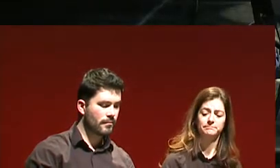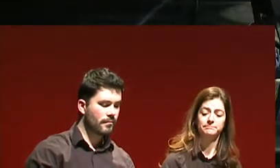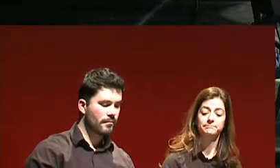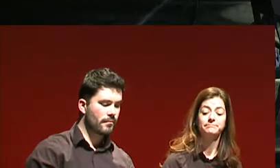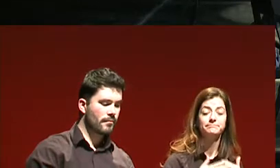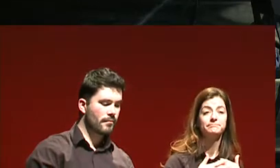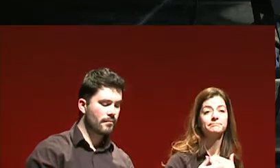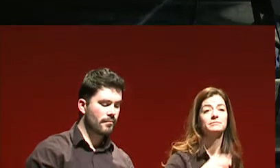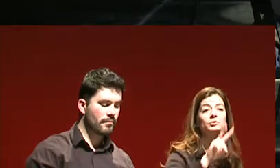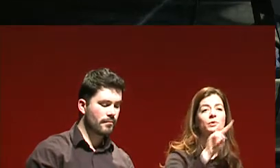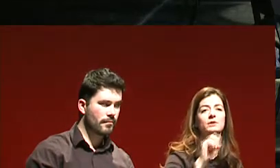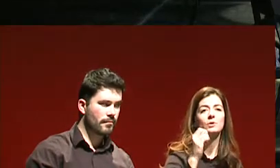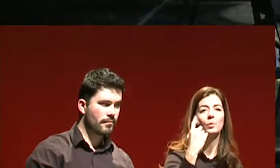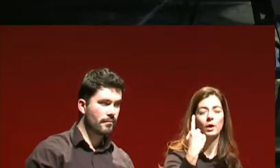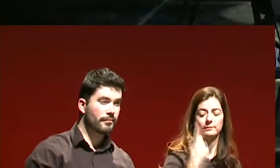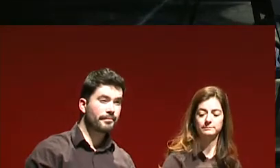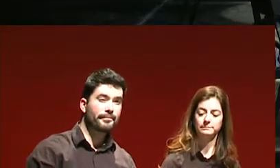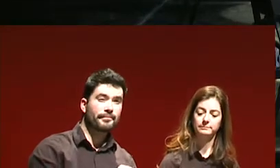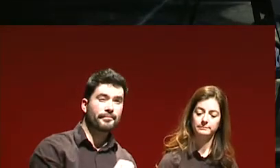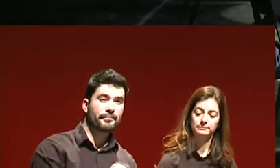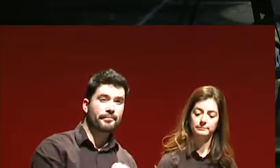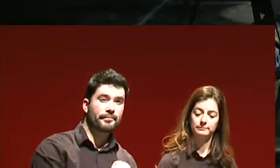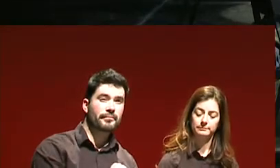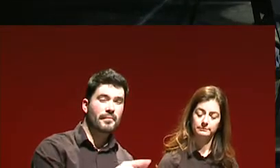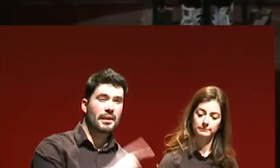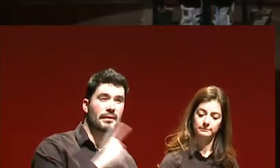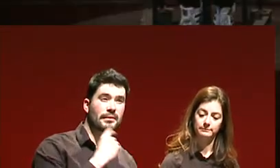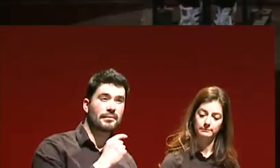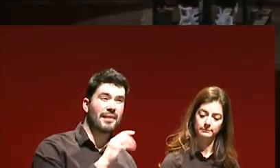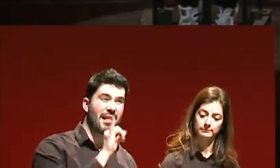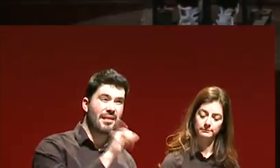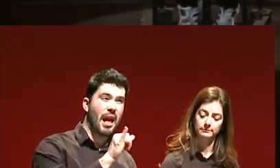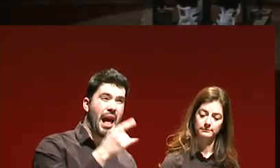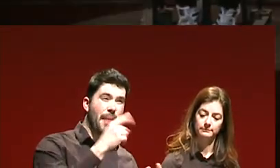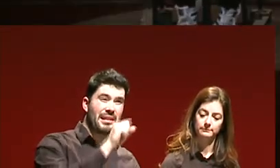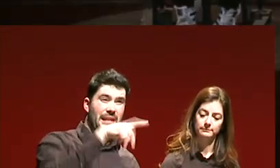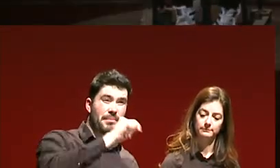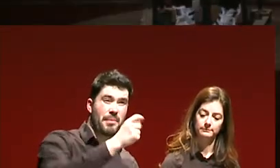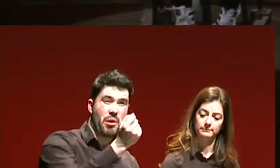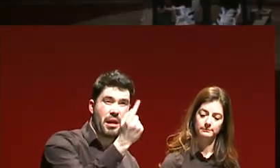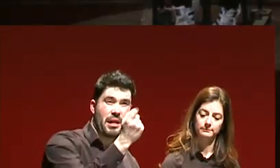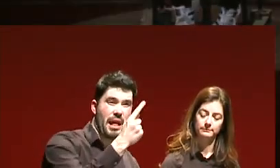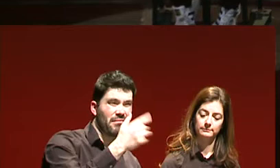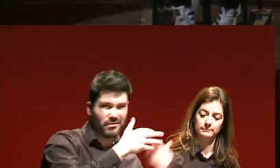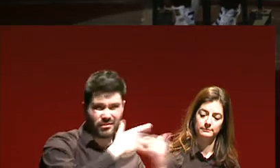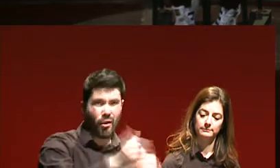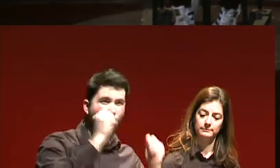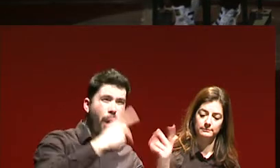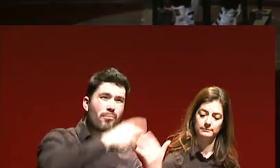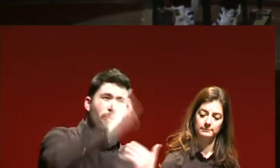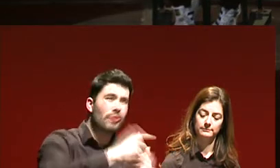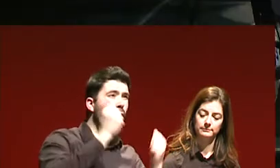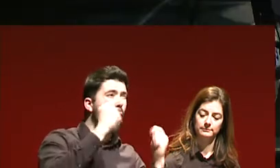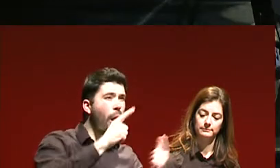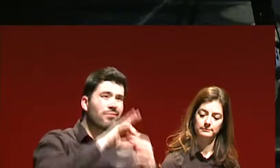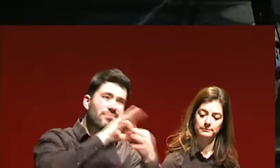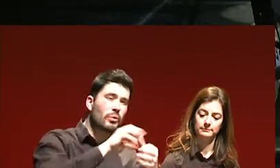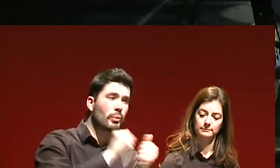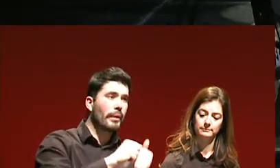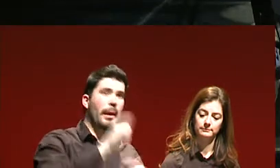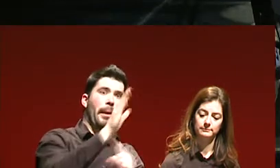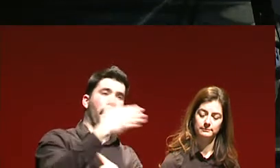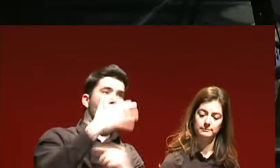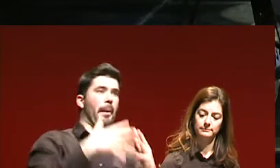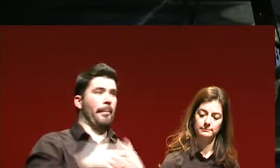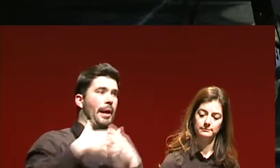2001. After the Twin Towers fall, every project in school is a 9/11 project. Write a letter to an American soldier at war against